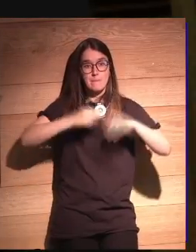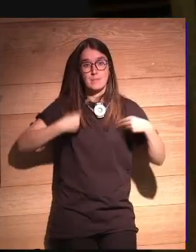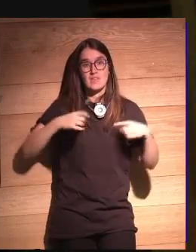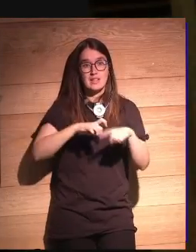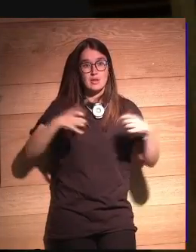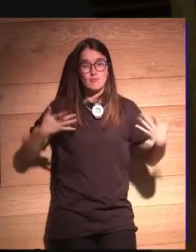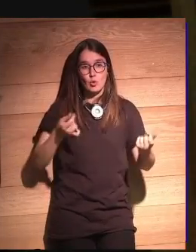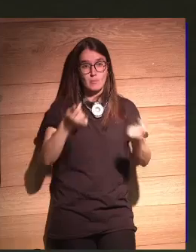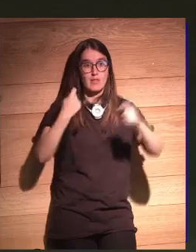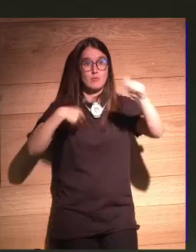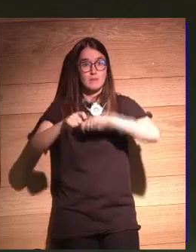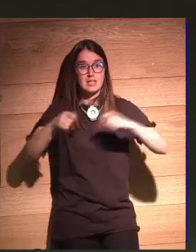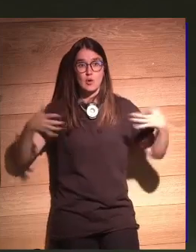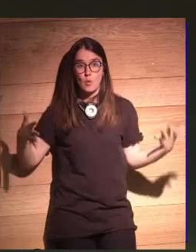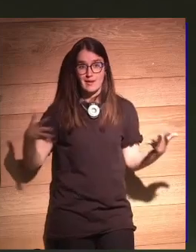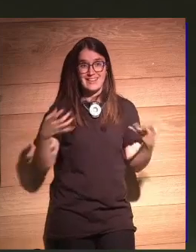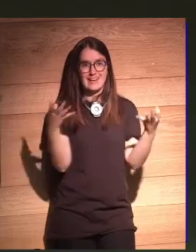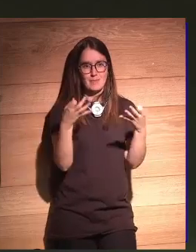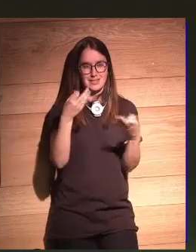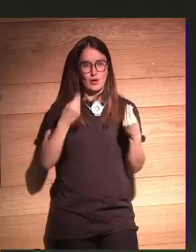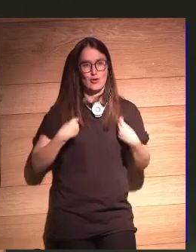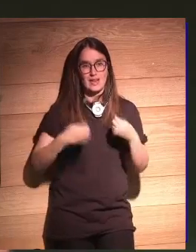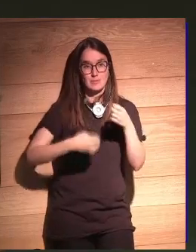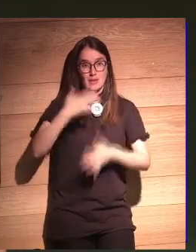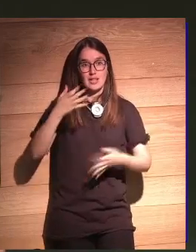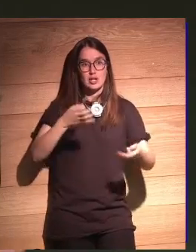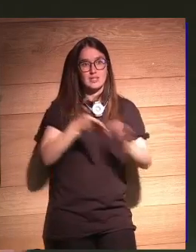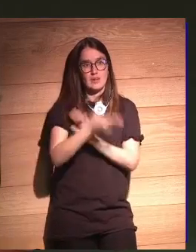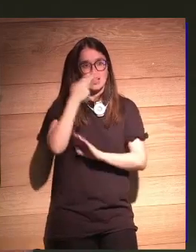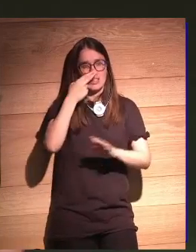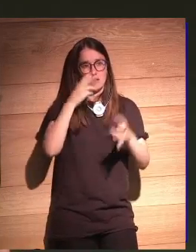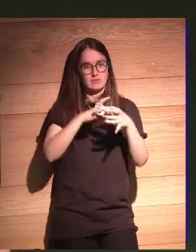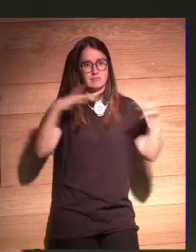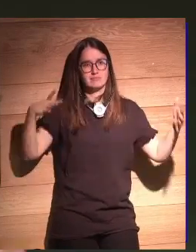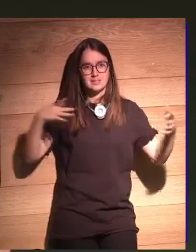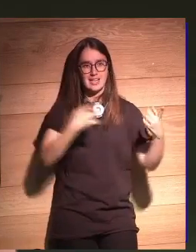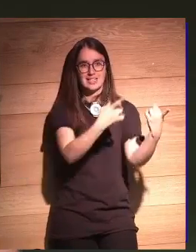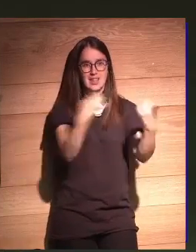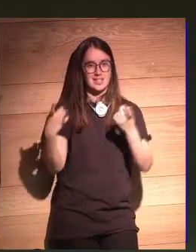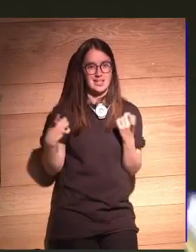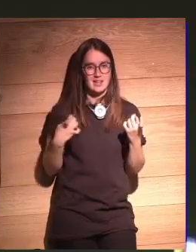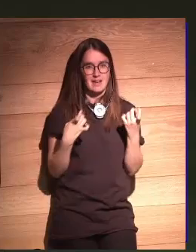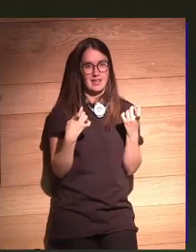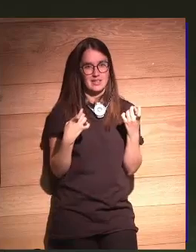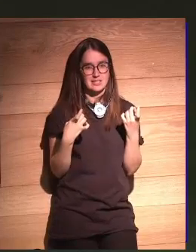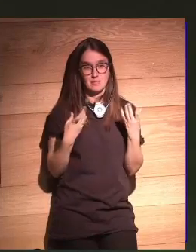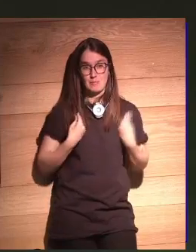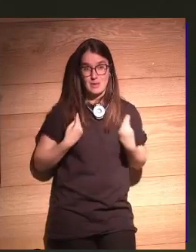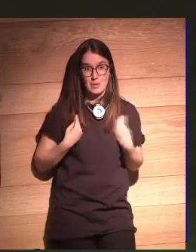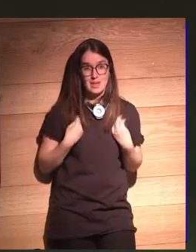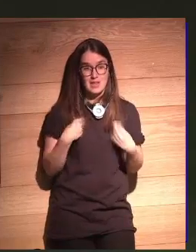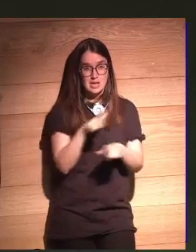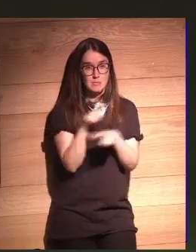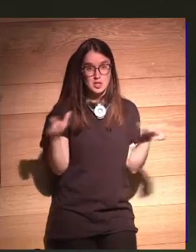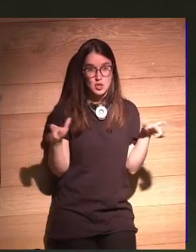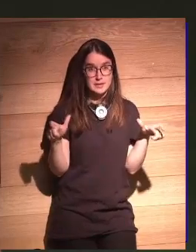be built, what type of housing, how much it's going to cost, and etc. So its interests are totally far away